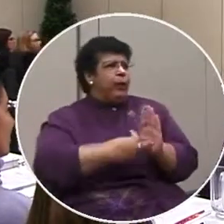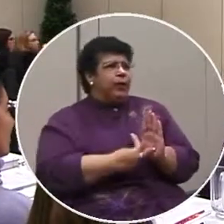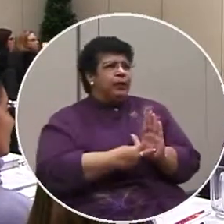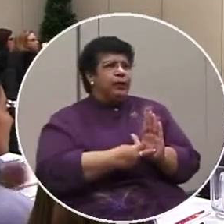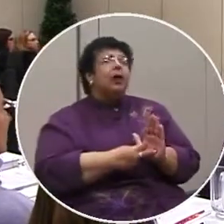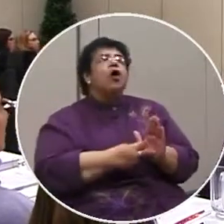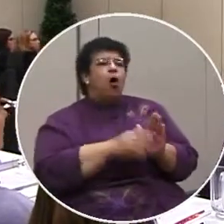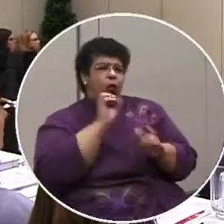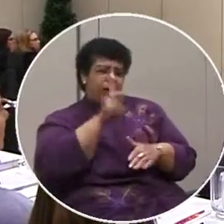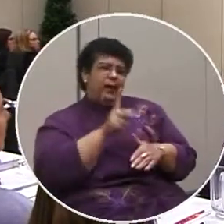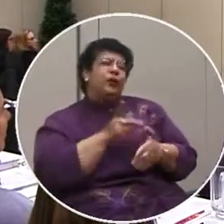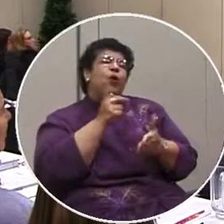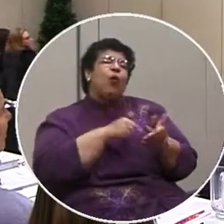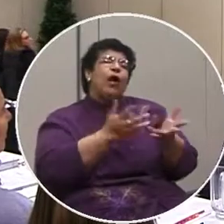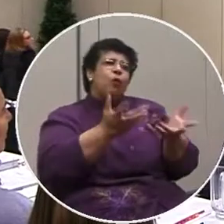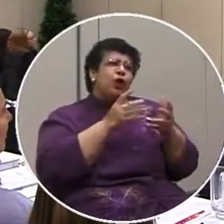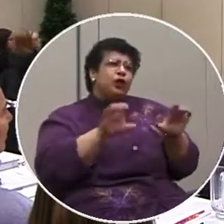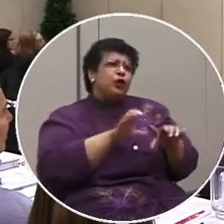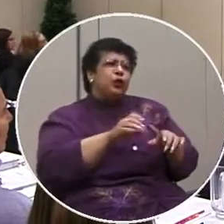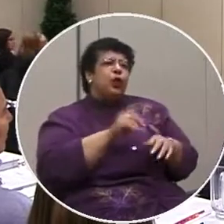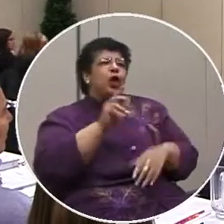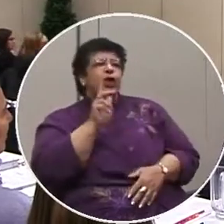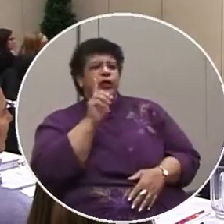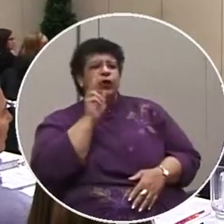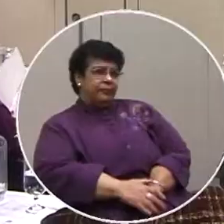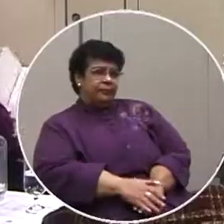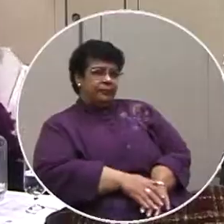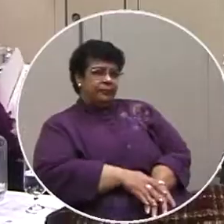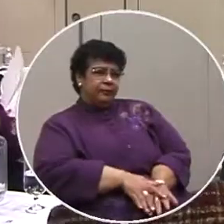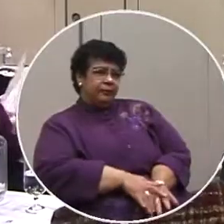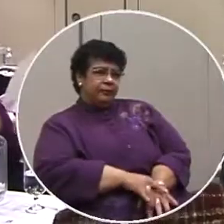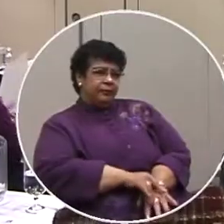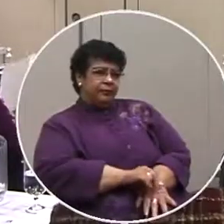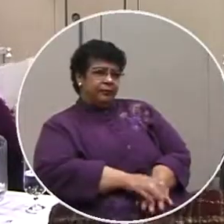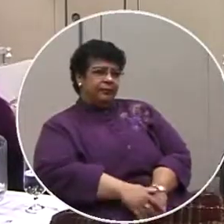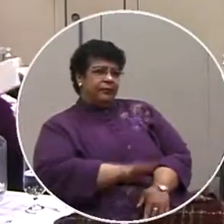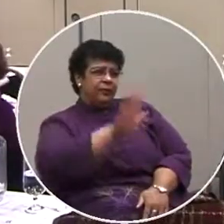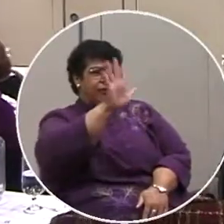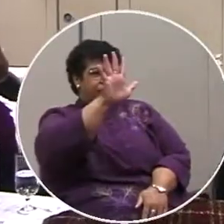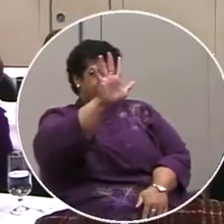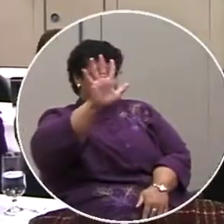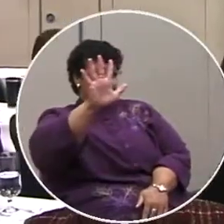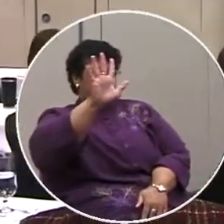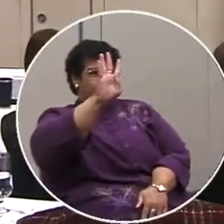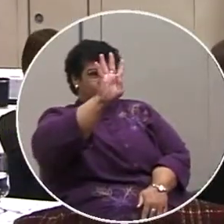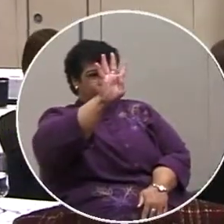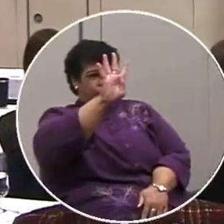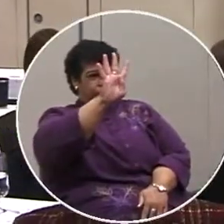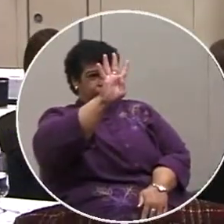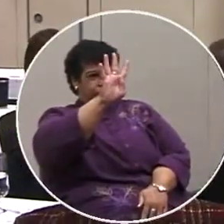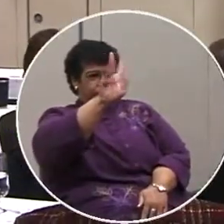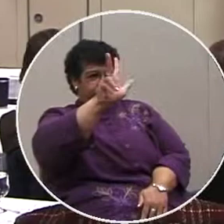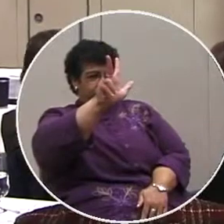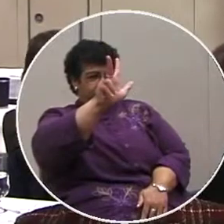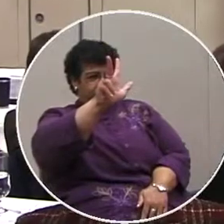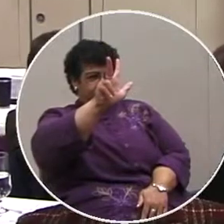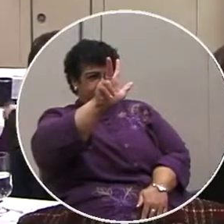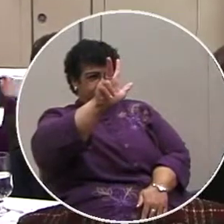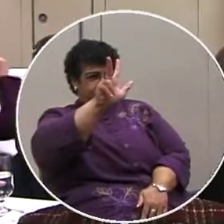what I'd like you to do. I'd like you to turn to somebody next to you. 5, 4,